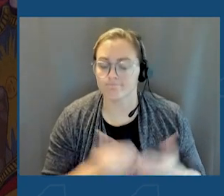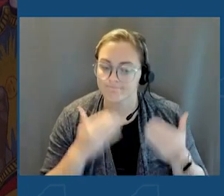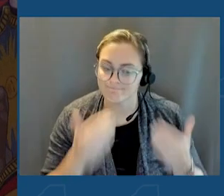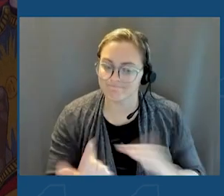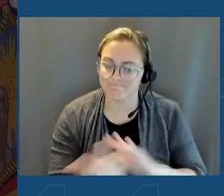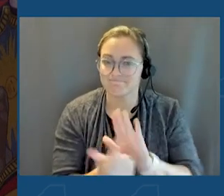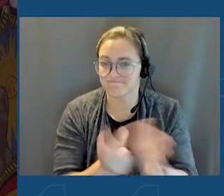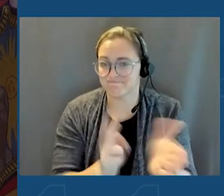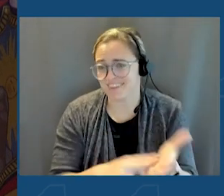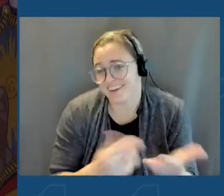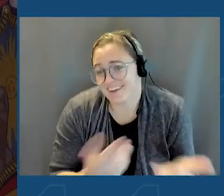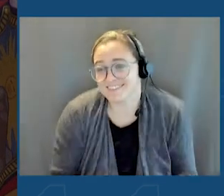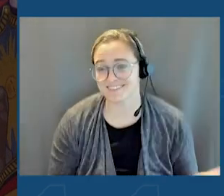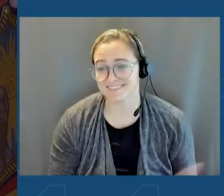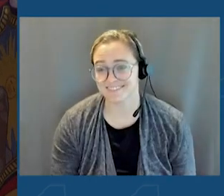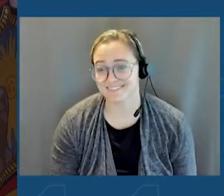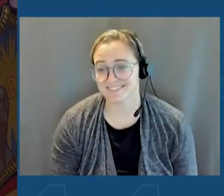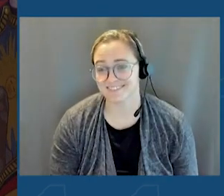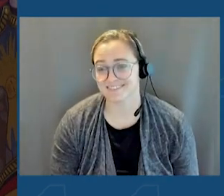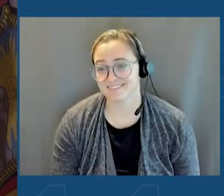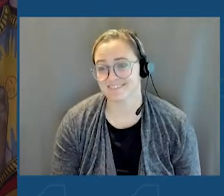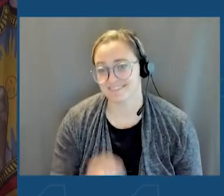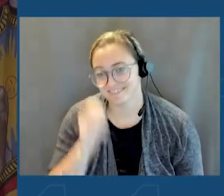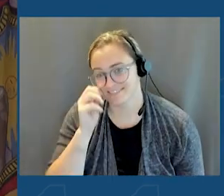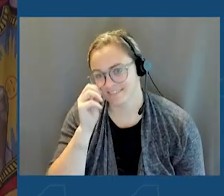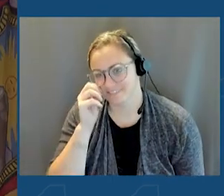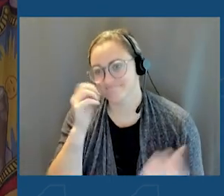legislation signed. Okay.